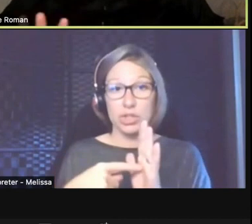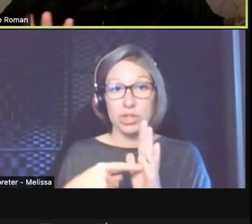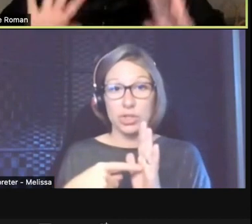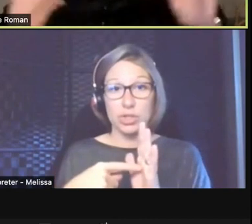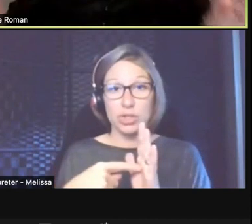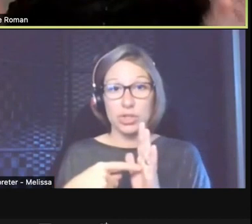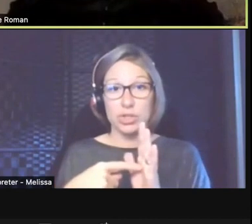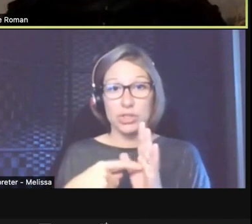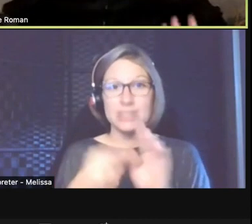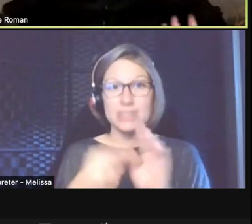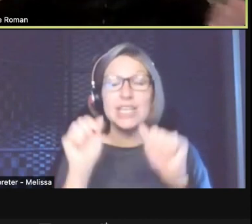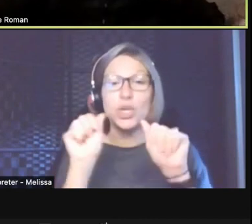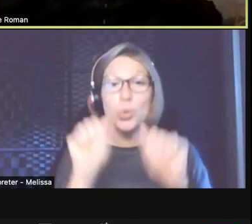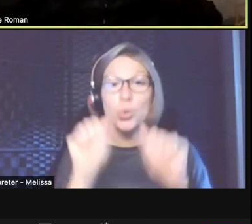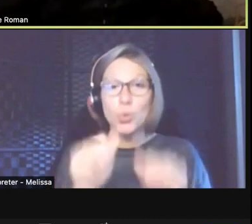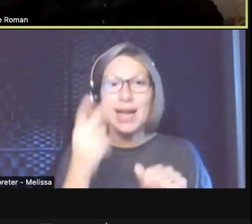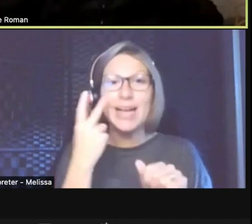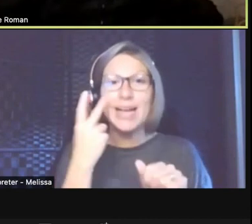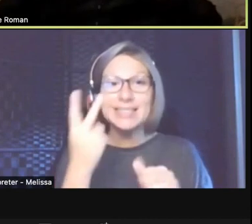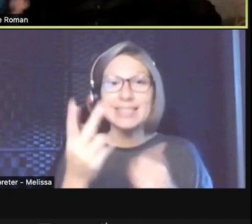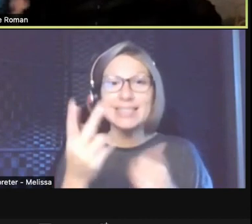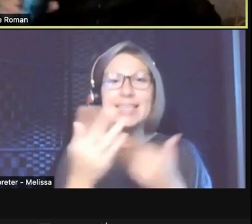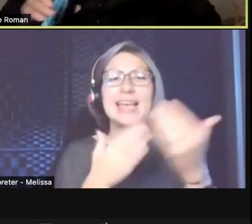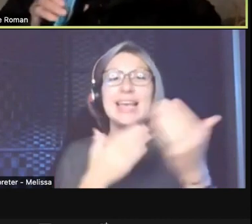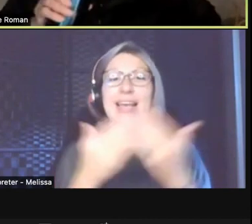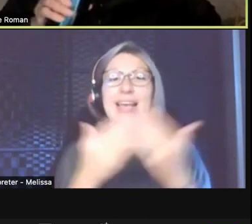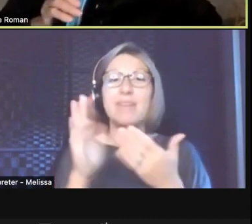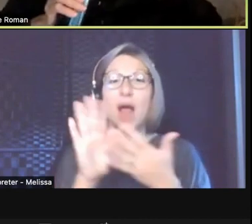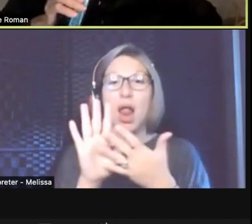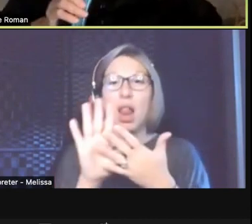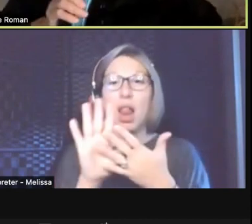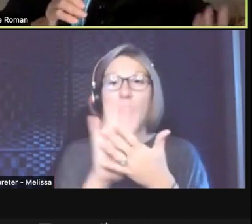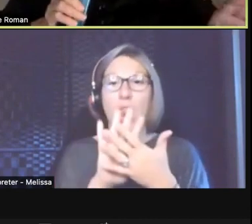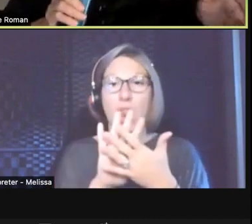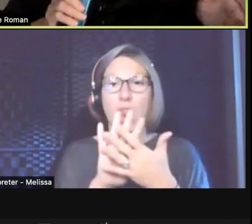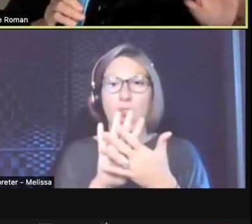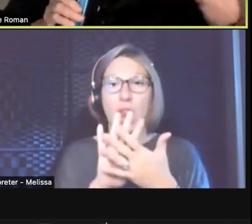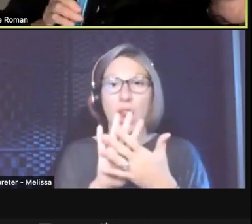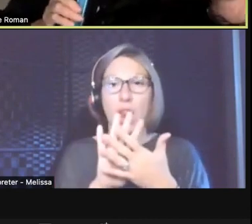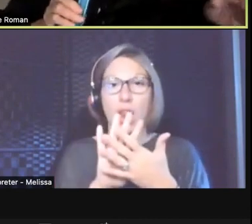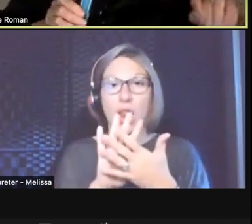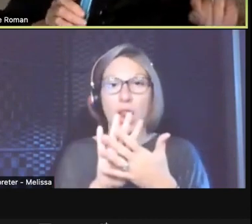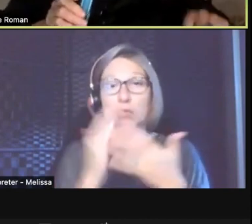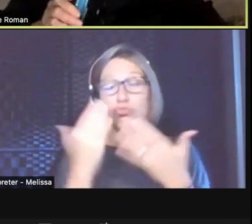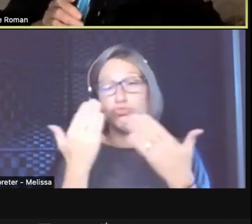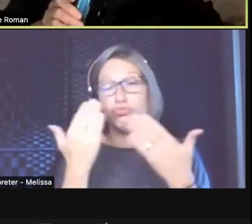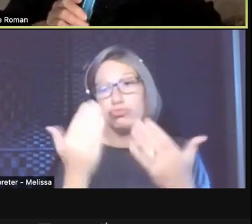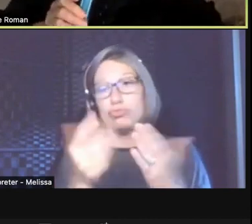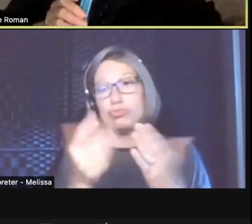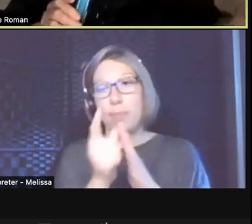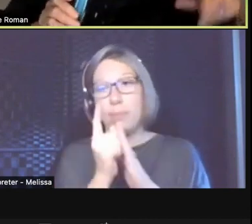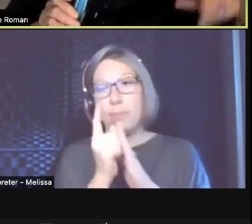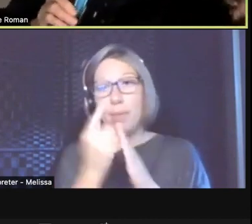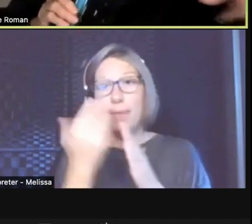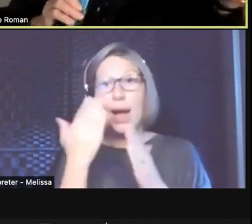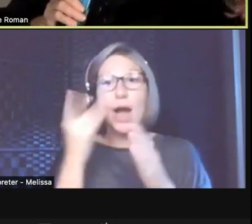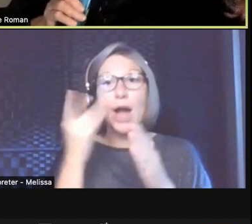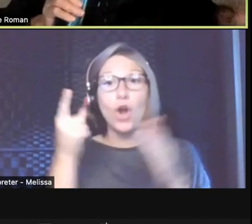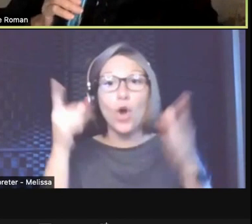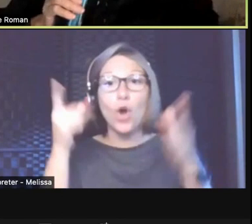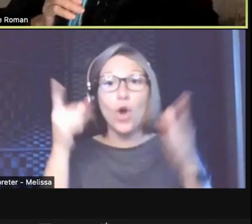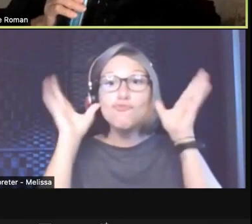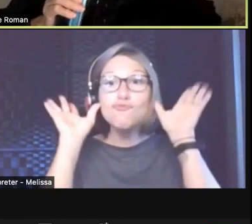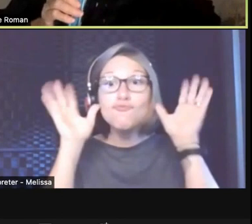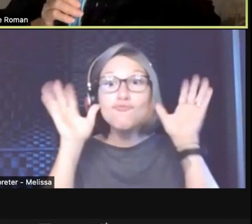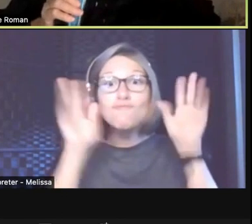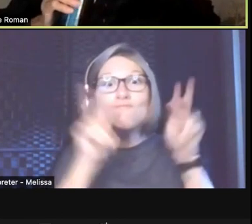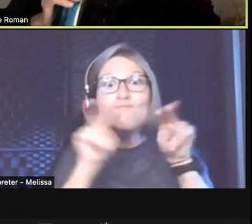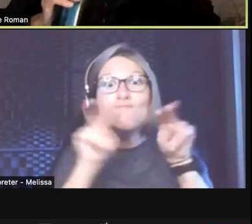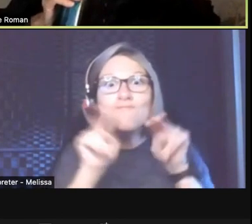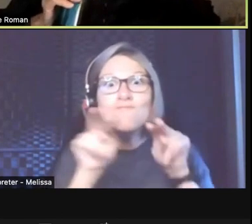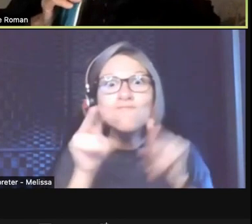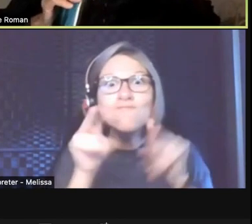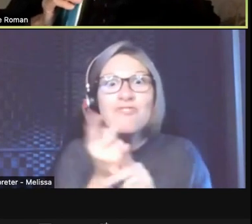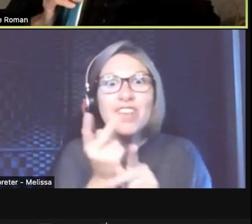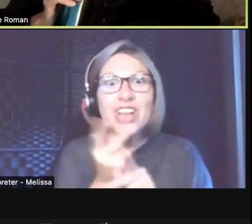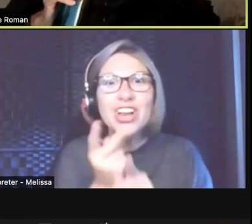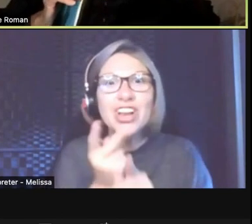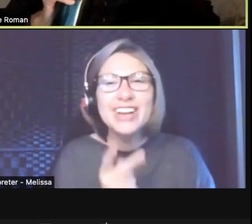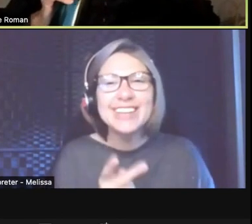to be seen even when the image is degraded. Right? So take a moment because I know you're not listening to me because you're just trying to figure out who these people